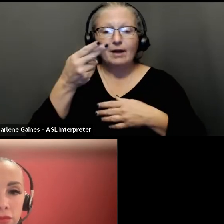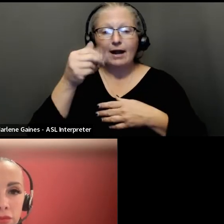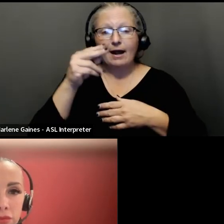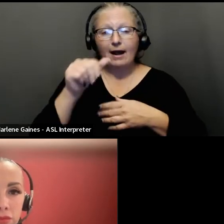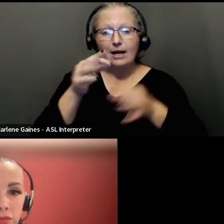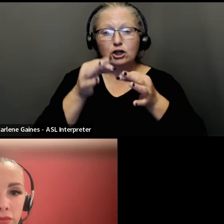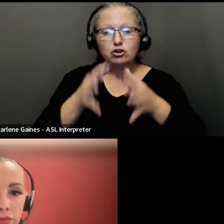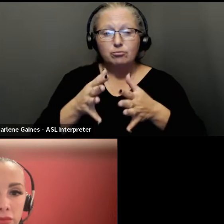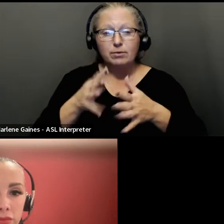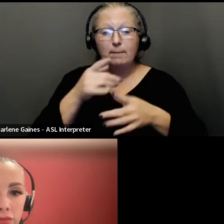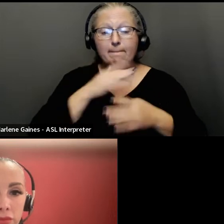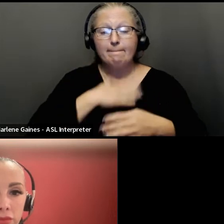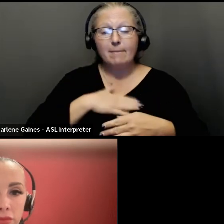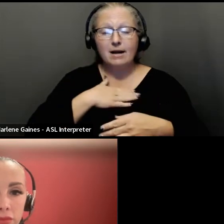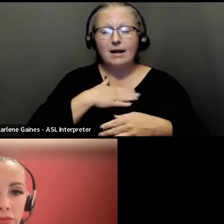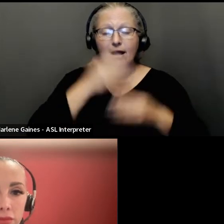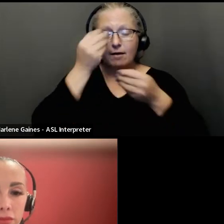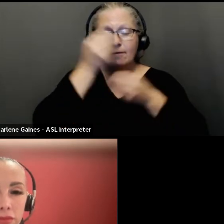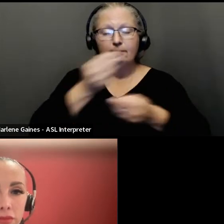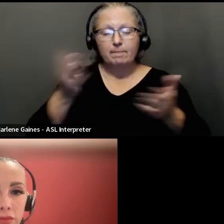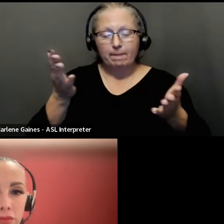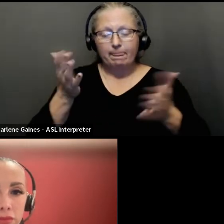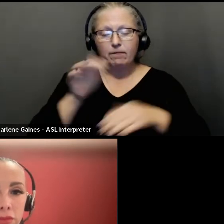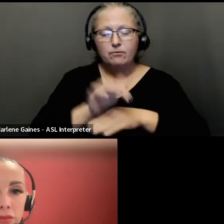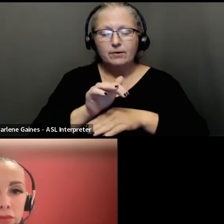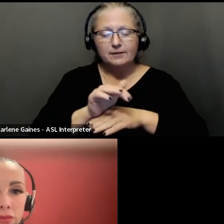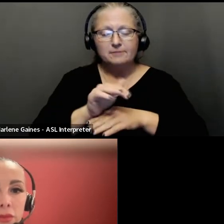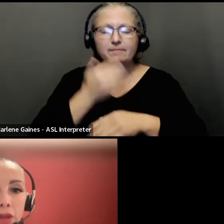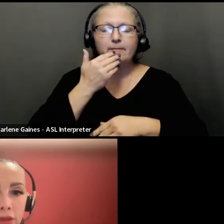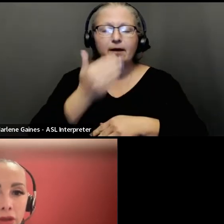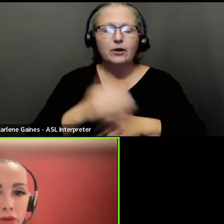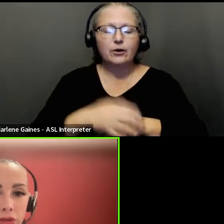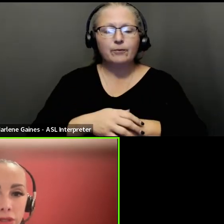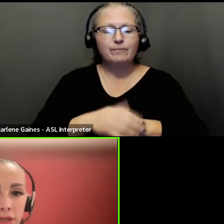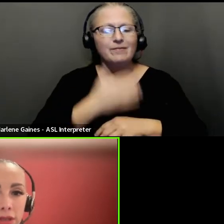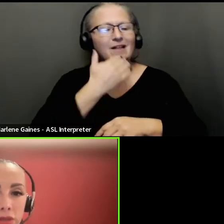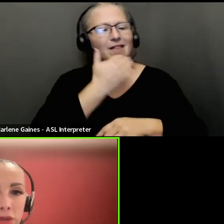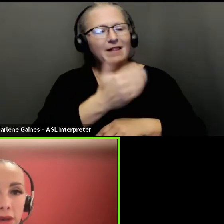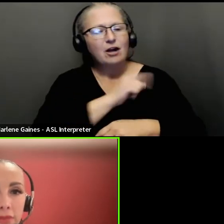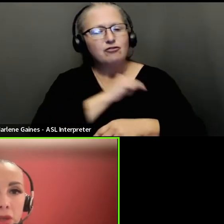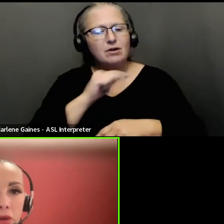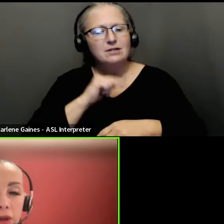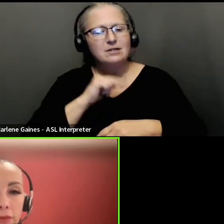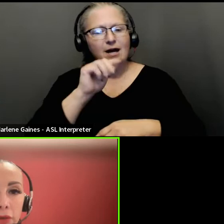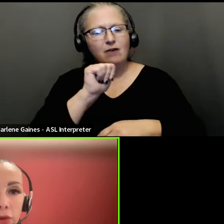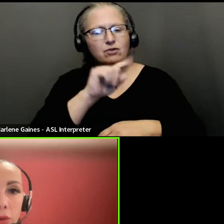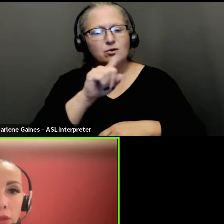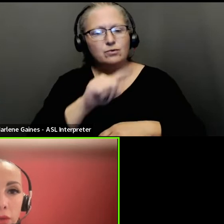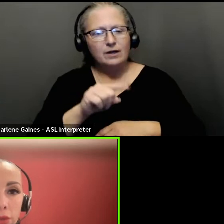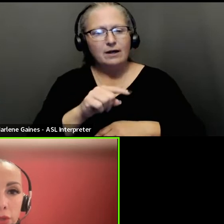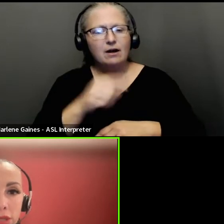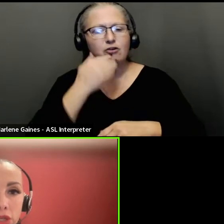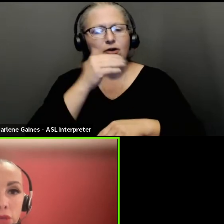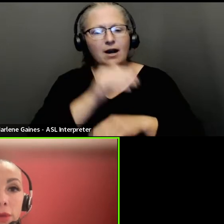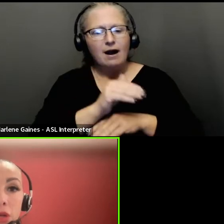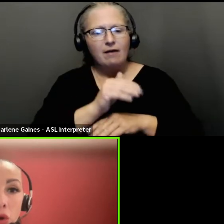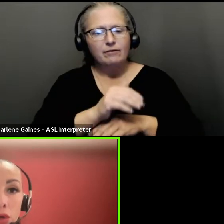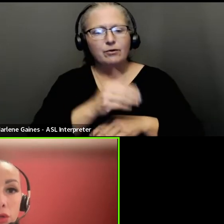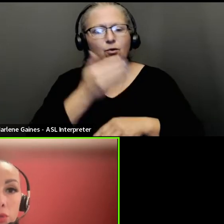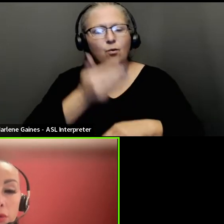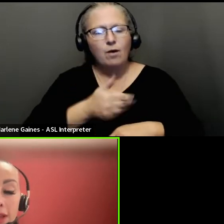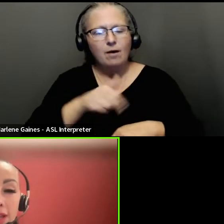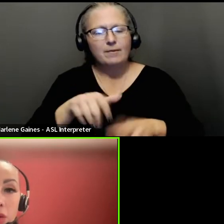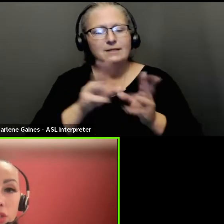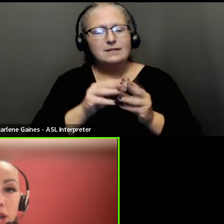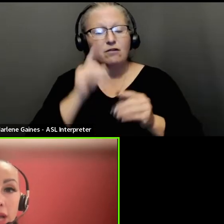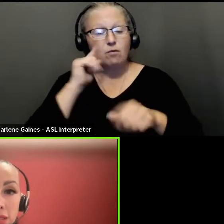Interpreting, would you please communicate that for us this evening? Thank you. Thank you, Trustee Andres Zúñiga. Good afternoon and welcome to this session. In order